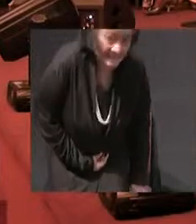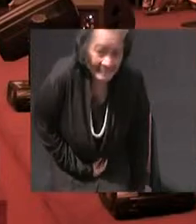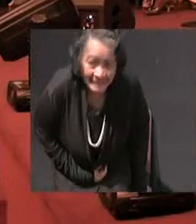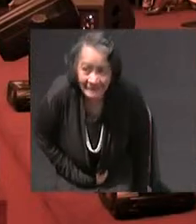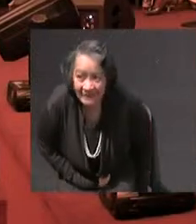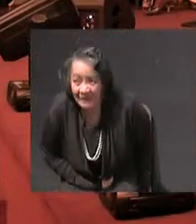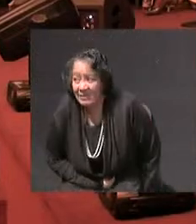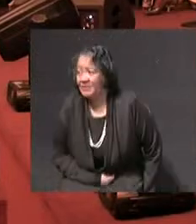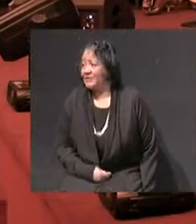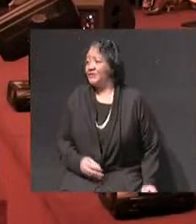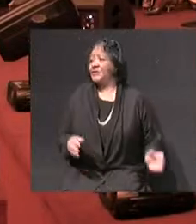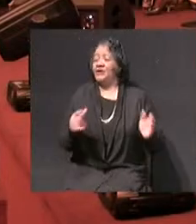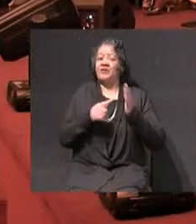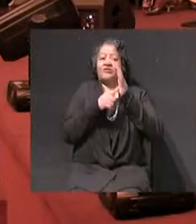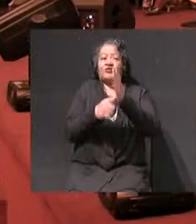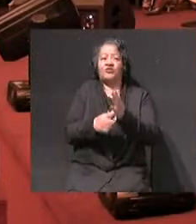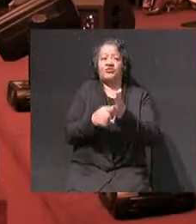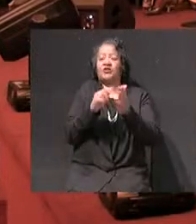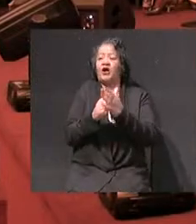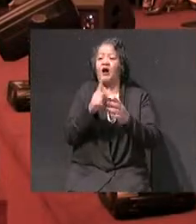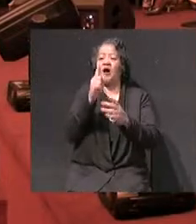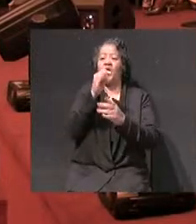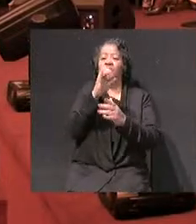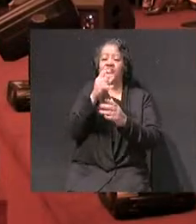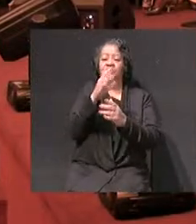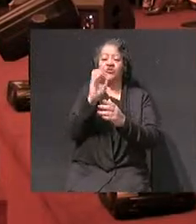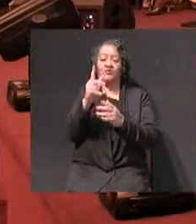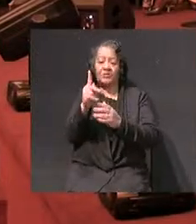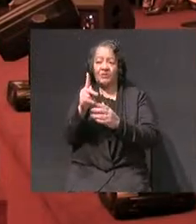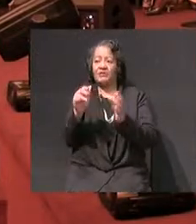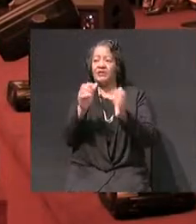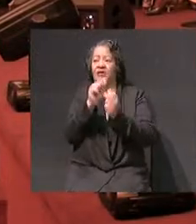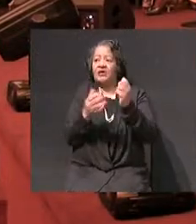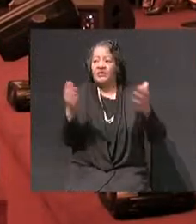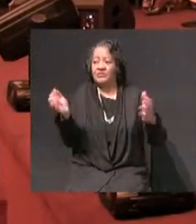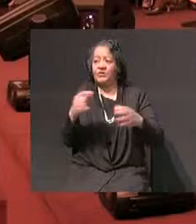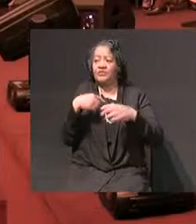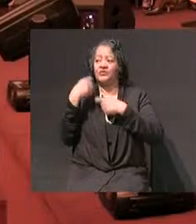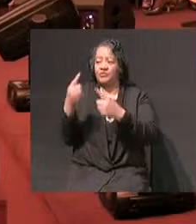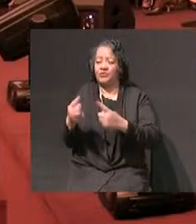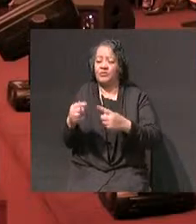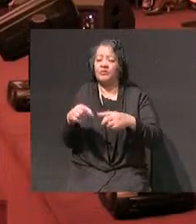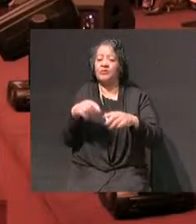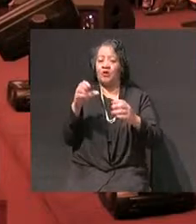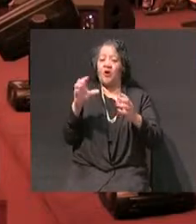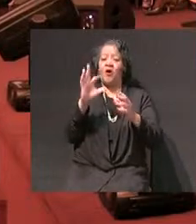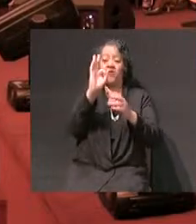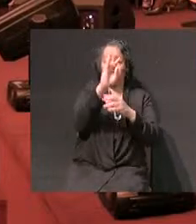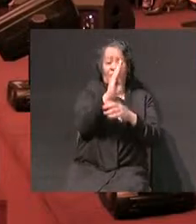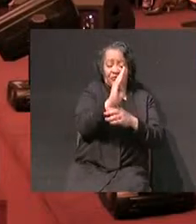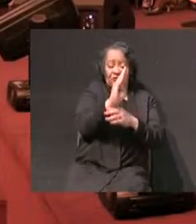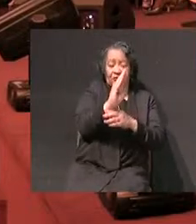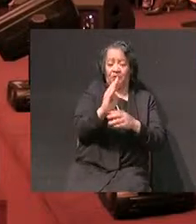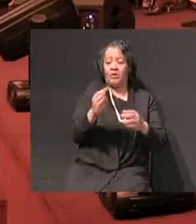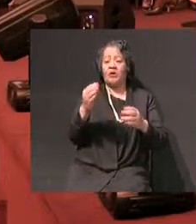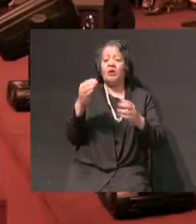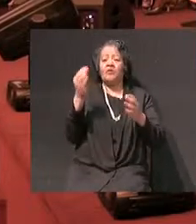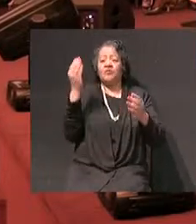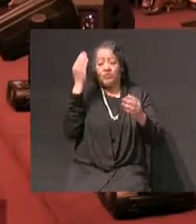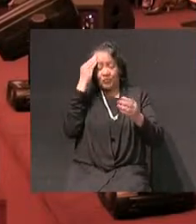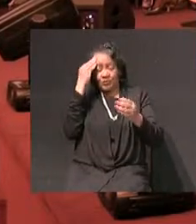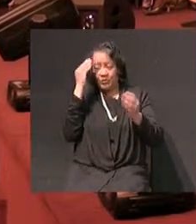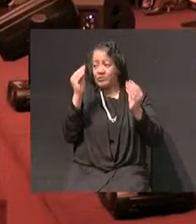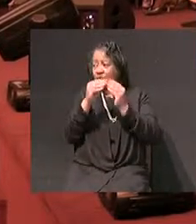They show them everything else on TikTok. They show them everything else on social media, and they know more than